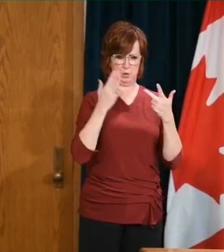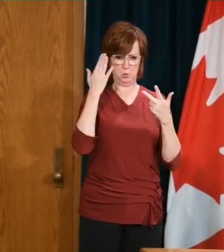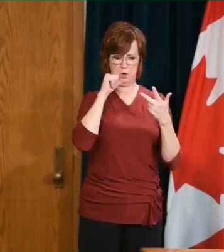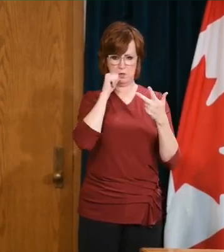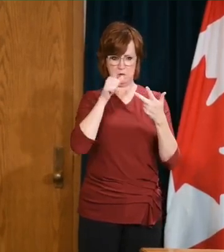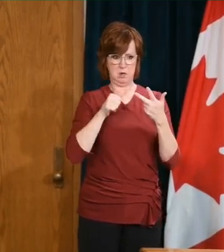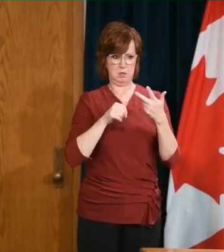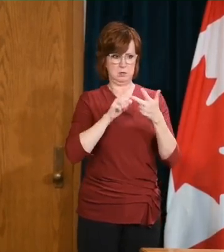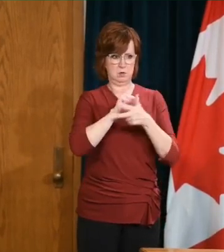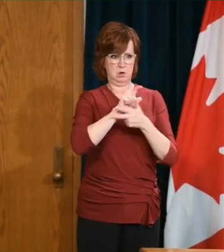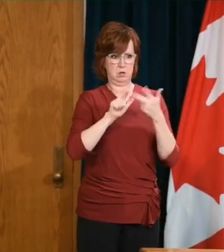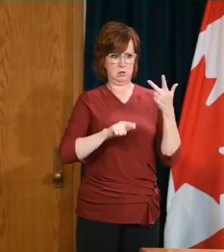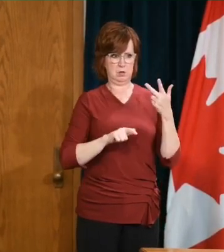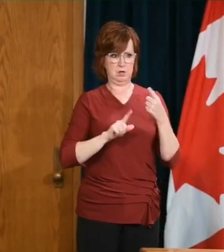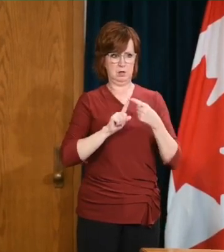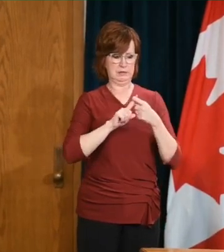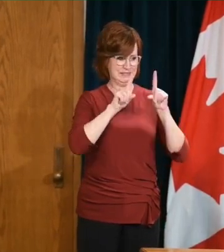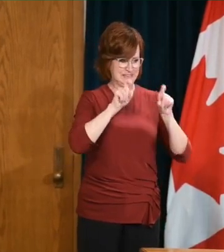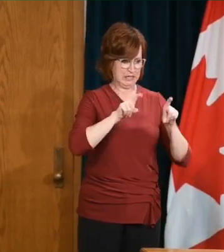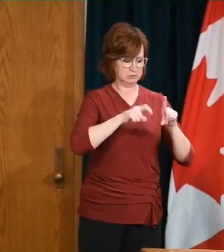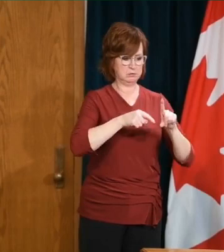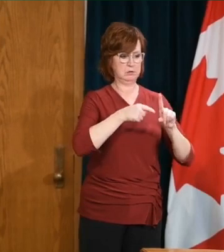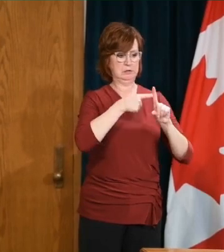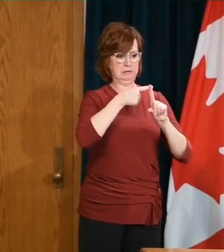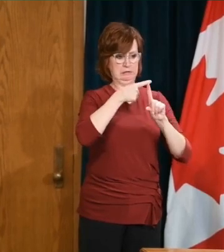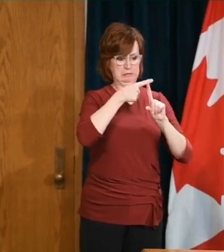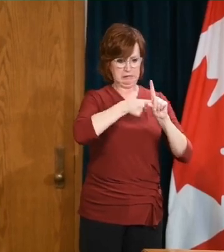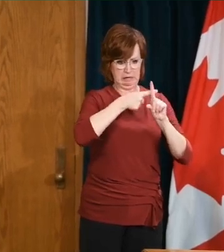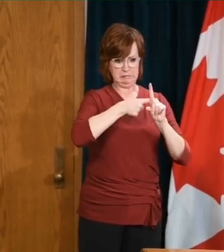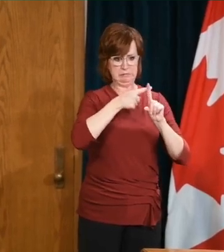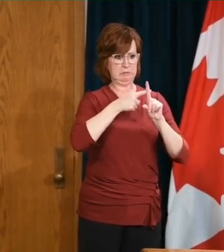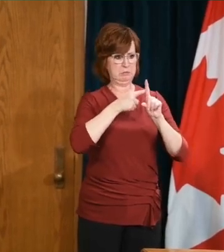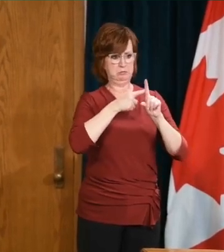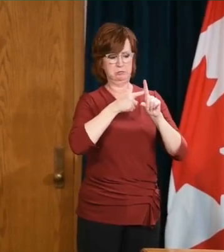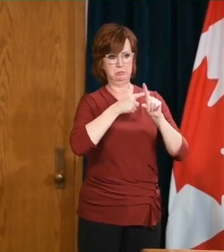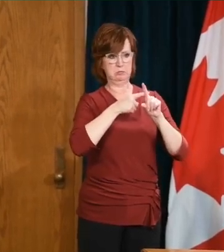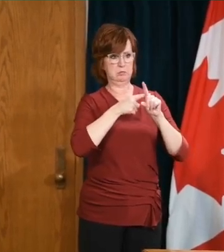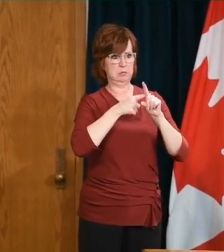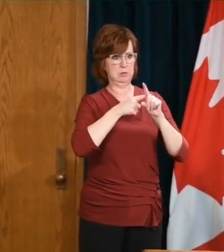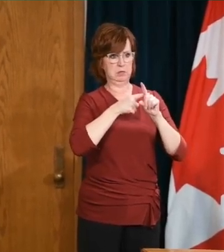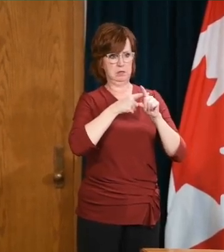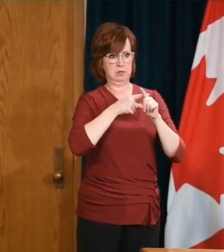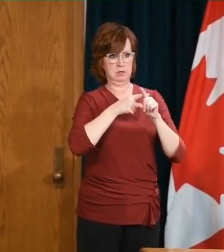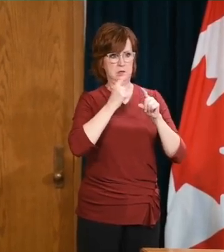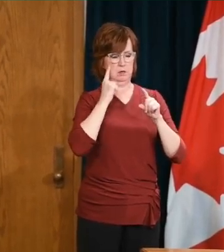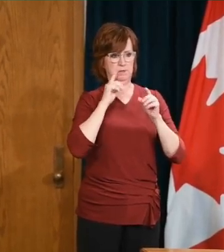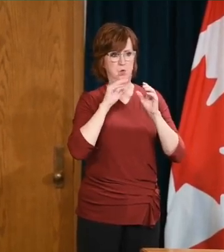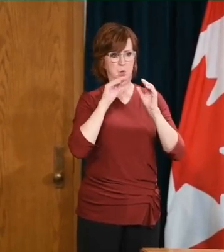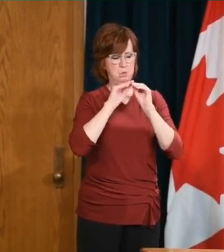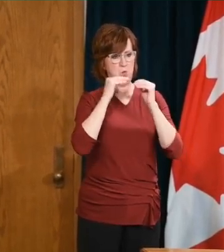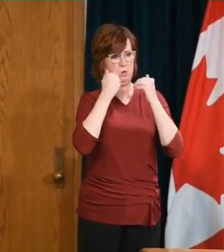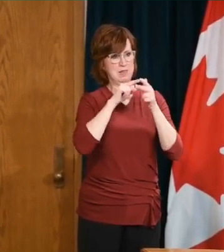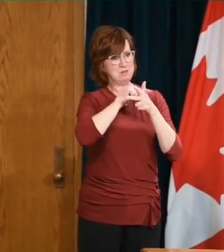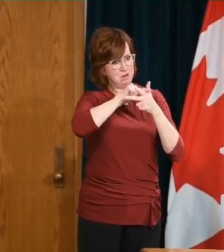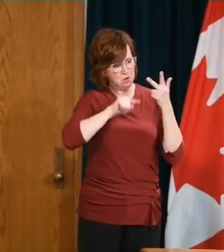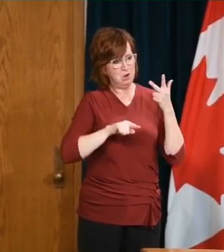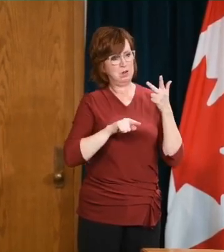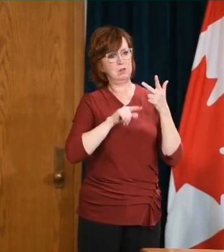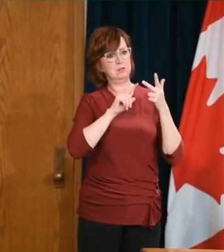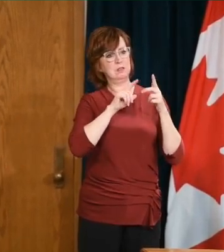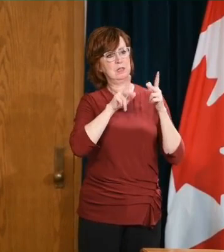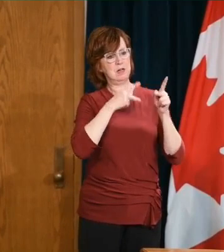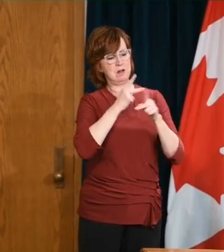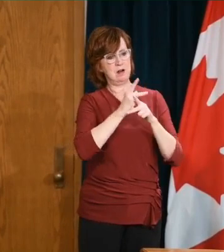all seniors' homes, to do screening, to do temperature checks, to adopt more restrictions? So we expect